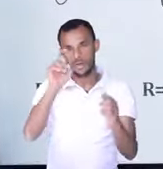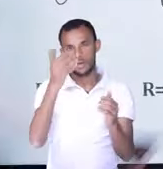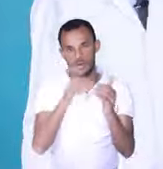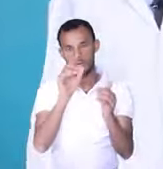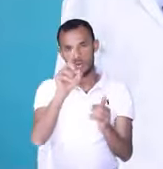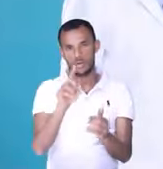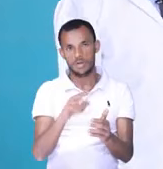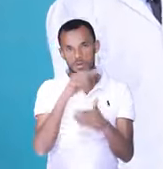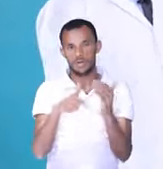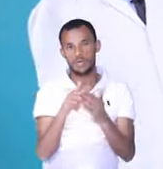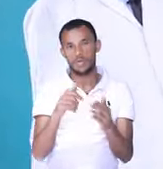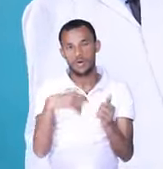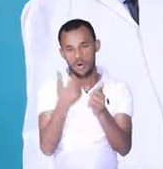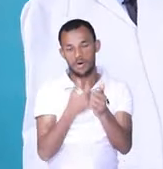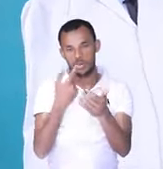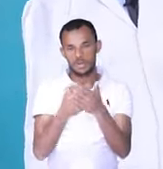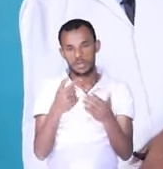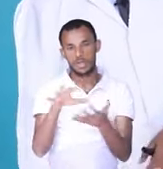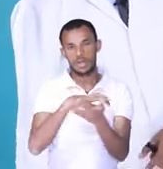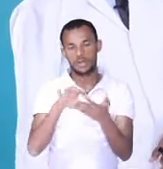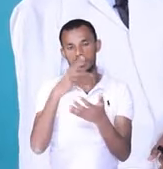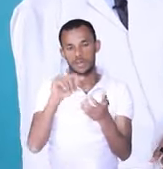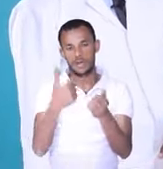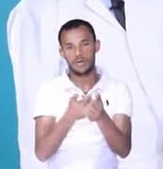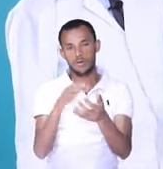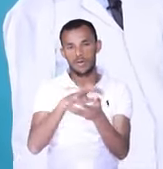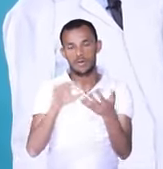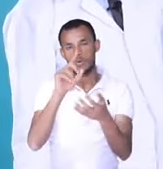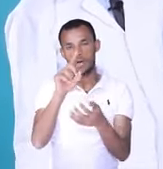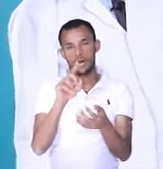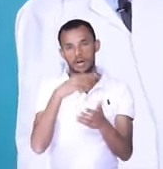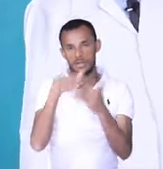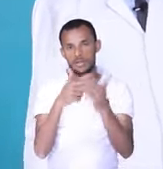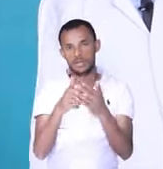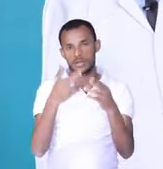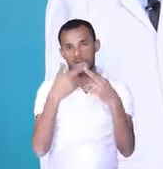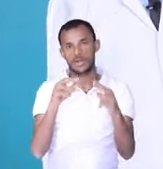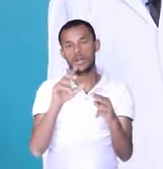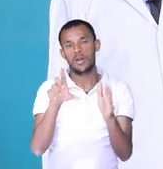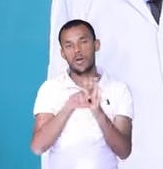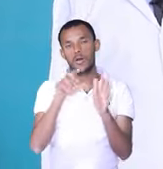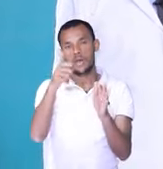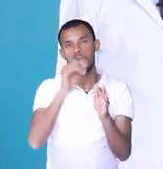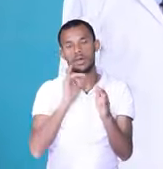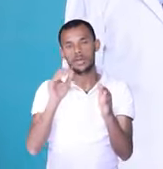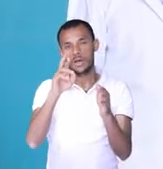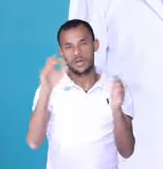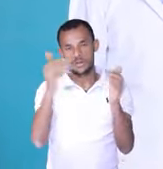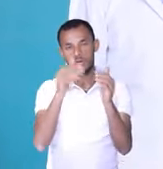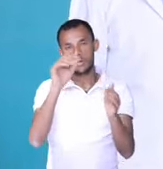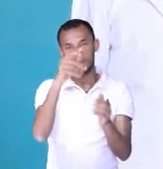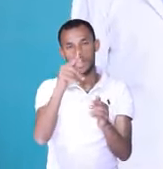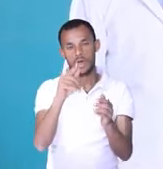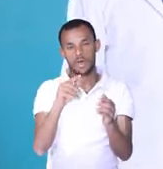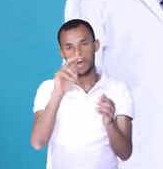1. Therefore, what is the order of this reaction? The order of the reaction is 1. Therefore, the rate law is R is equals to K N2O5.